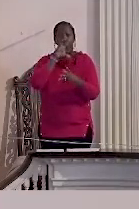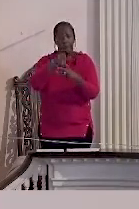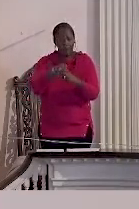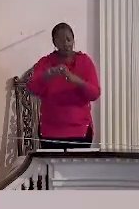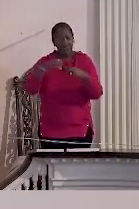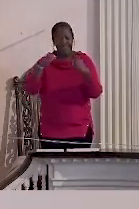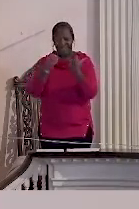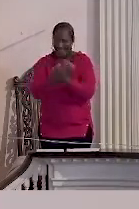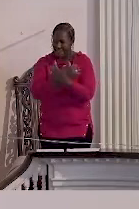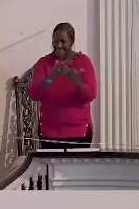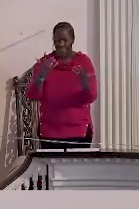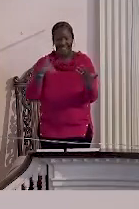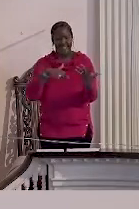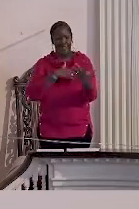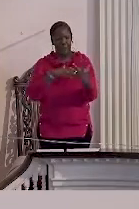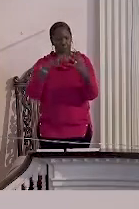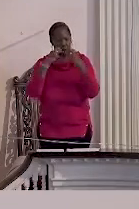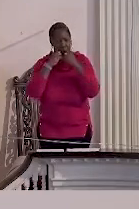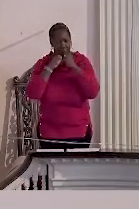we hold.